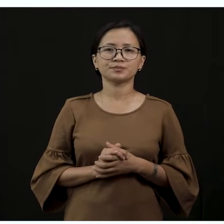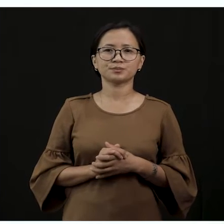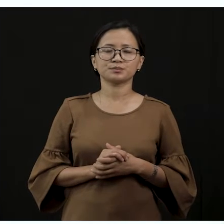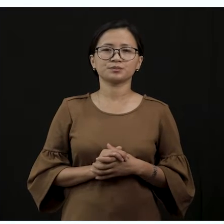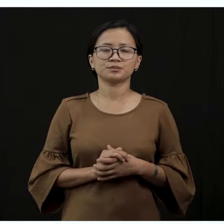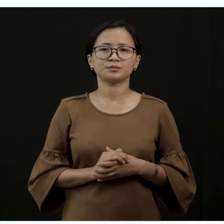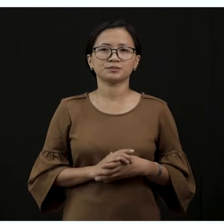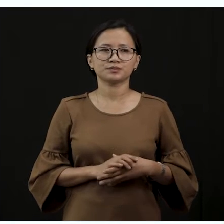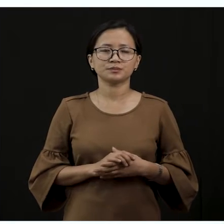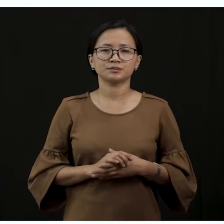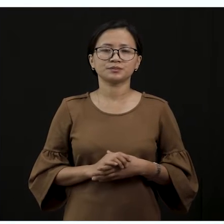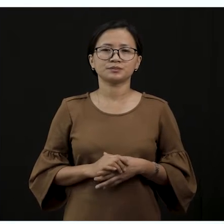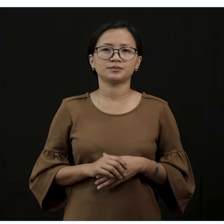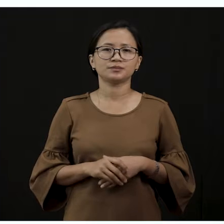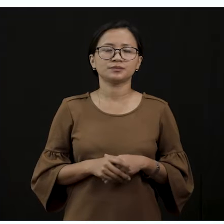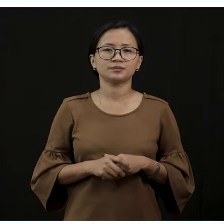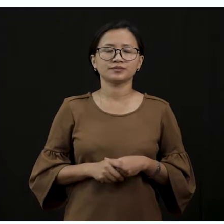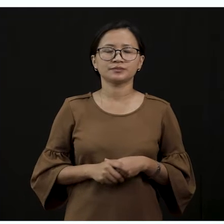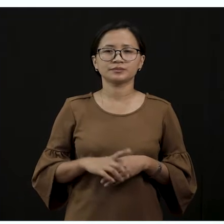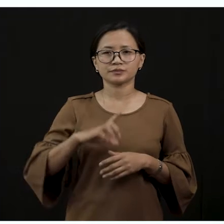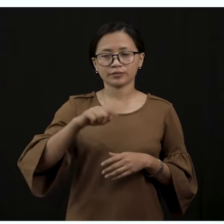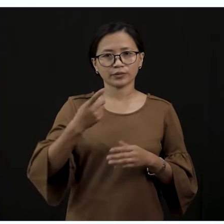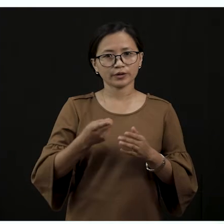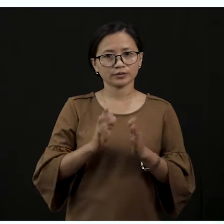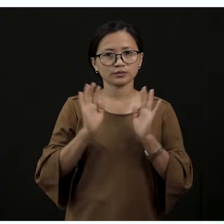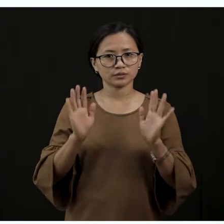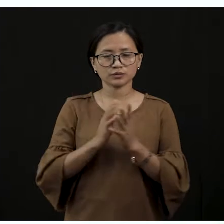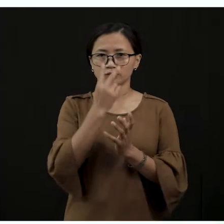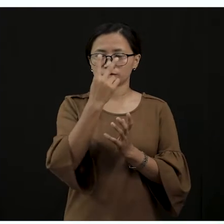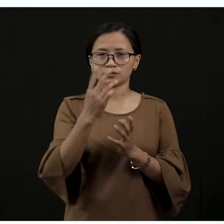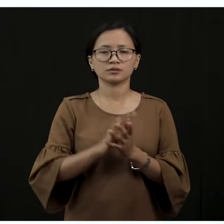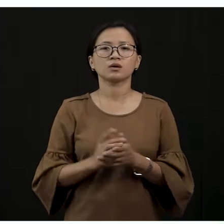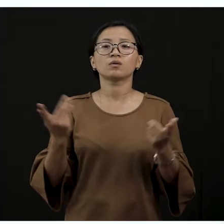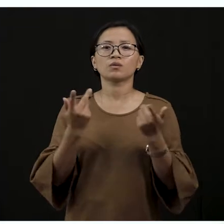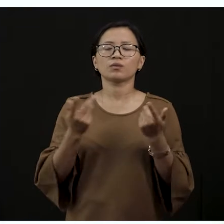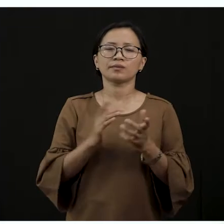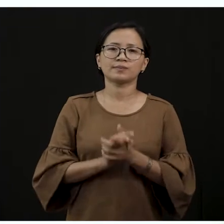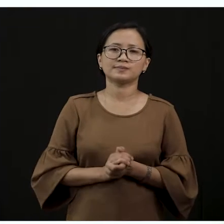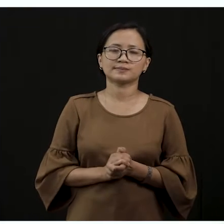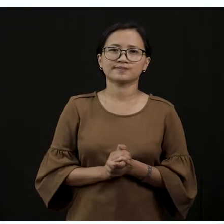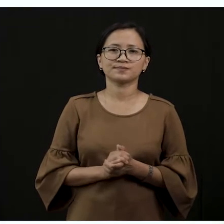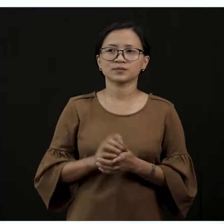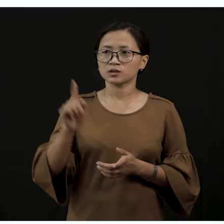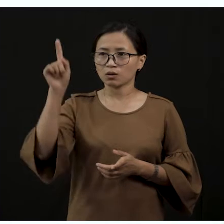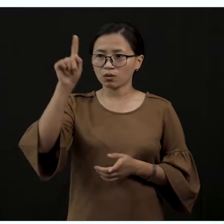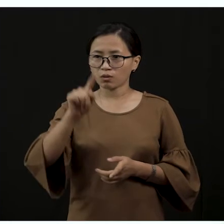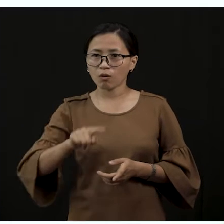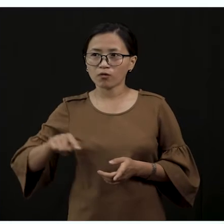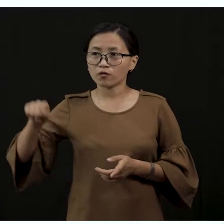C-I-R-C-L-E. Circle. Okay. Then, which shape is this? Yes, this